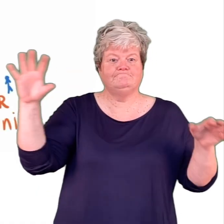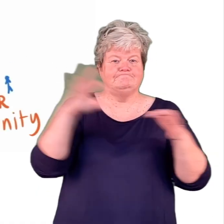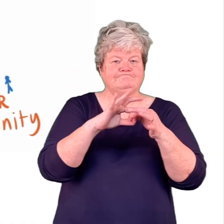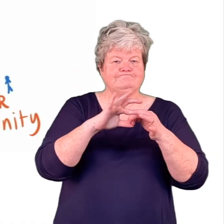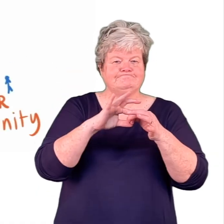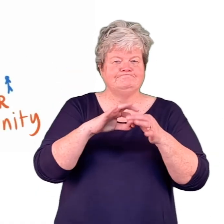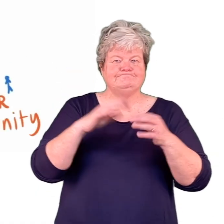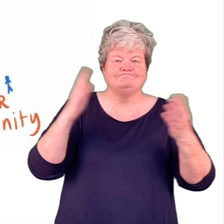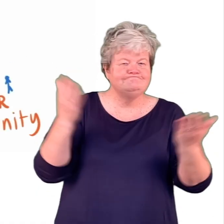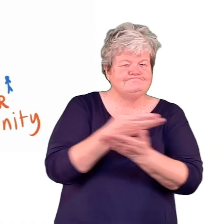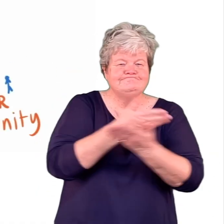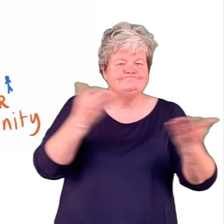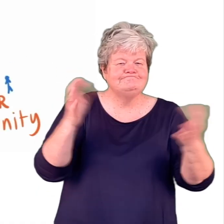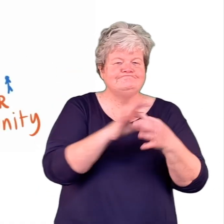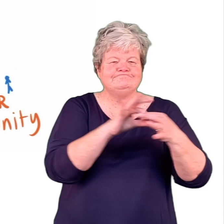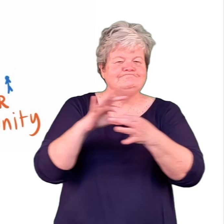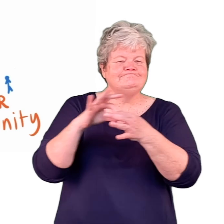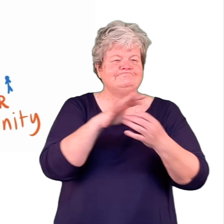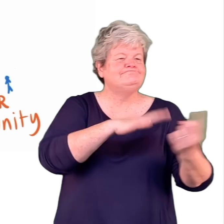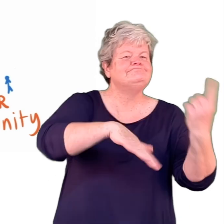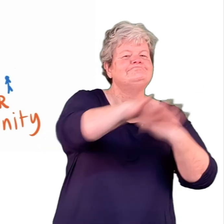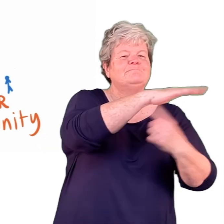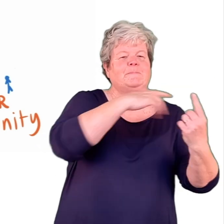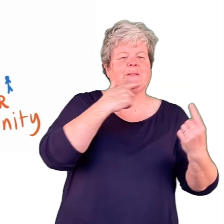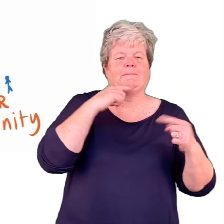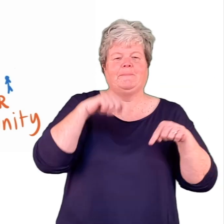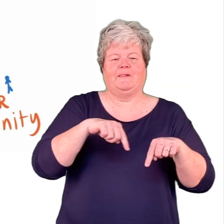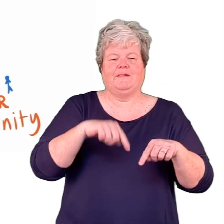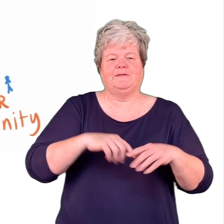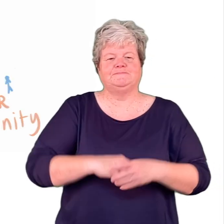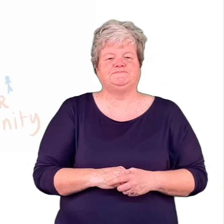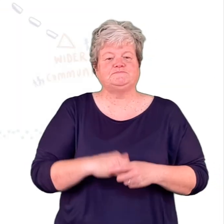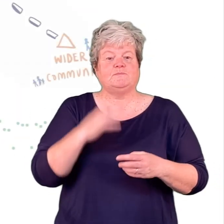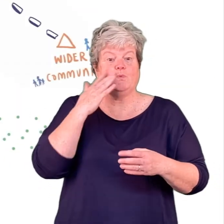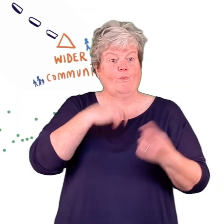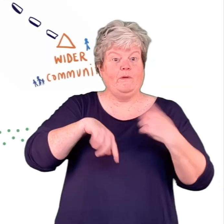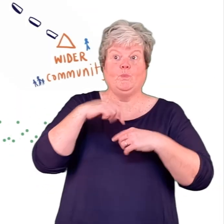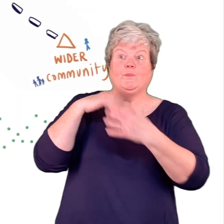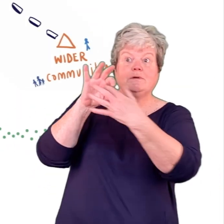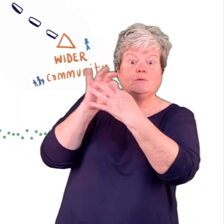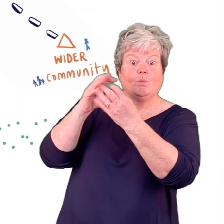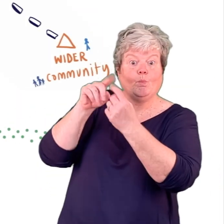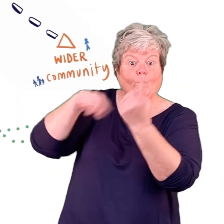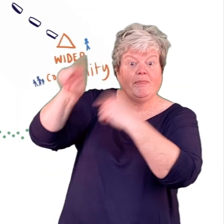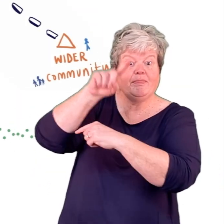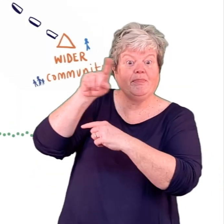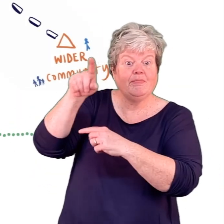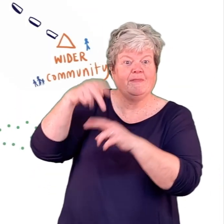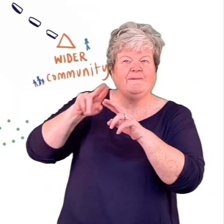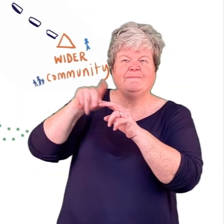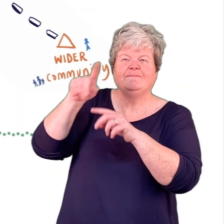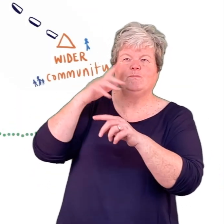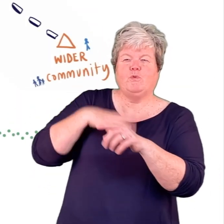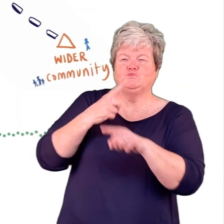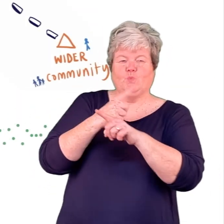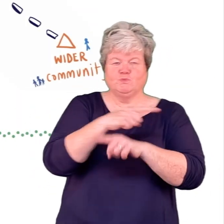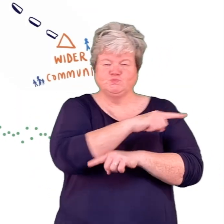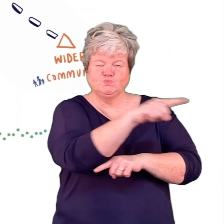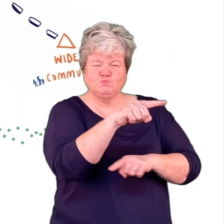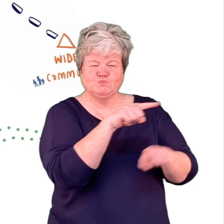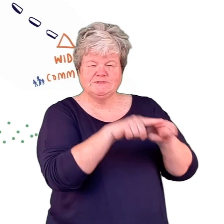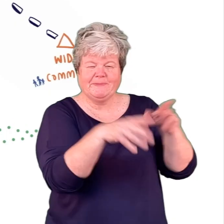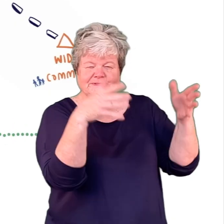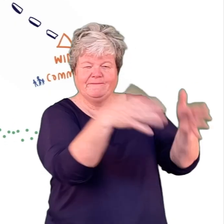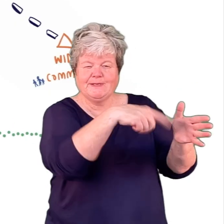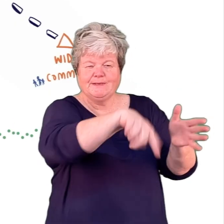and leaders who can help broker introductions with wider communities. When we engage with researchers, if they are looking to speak to